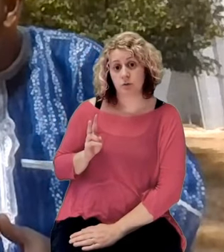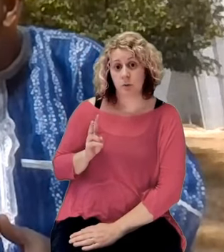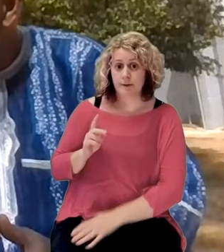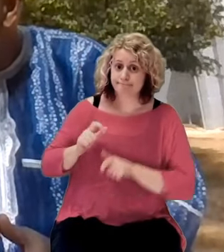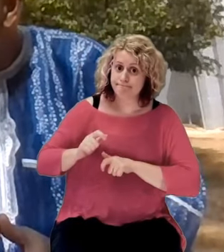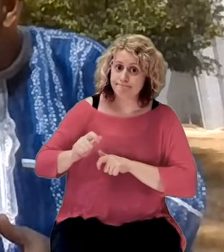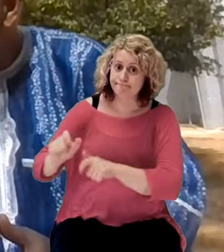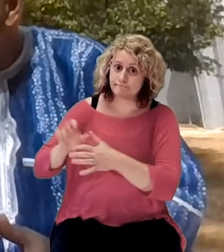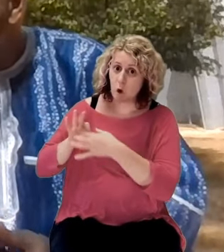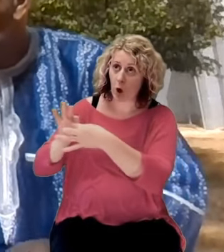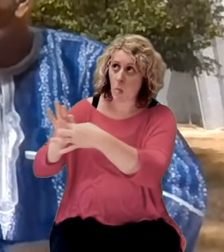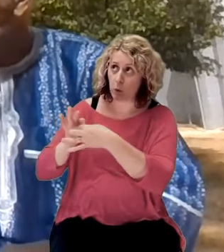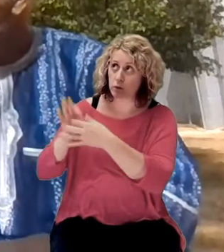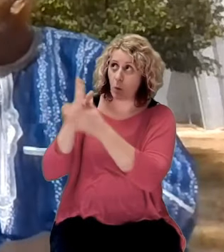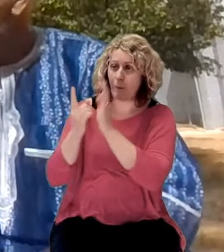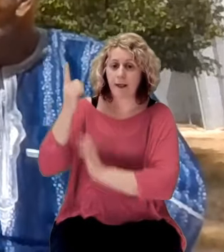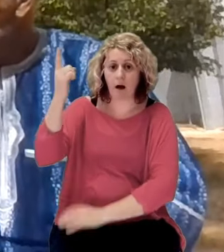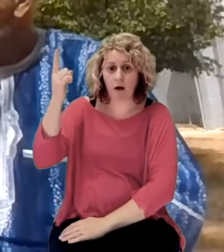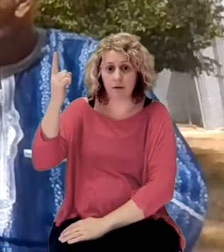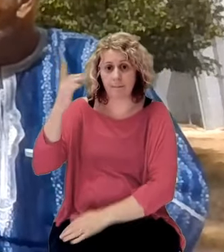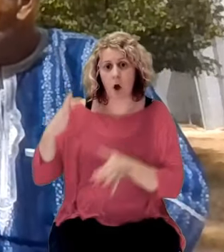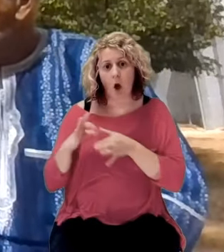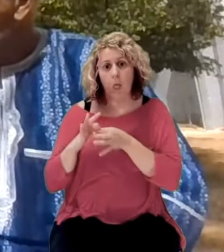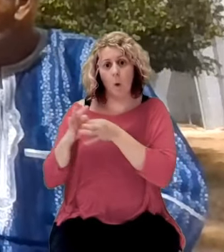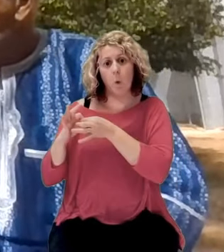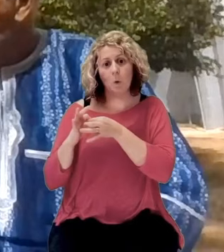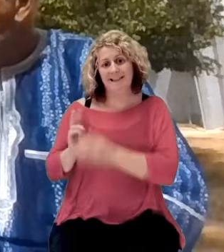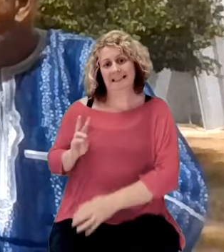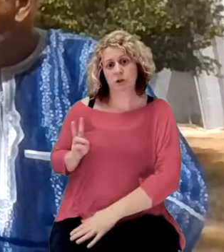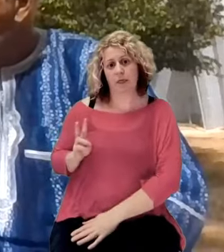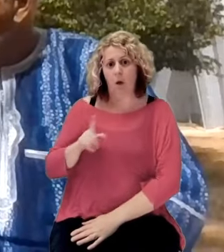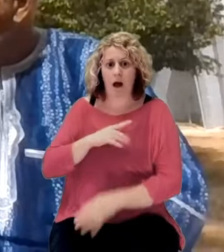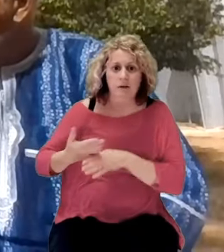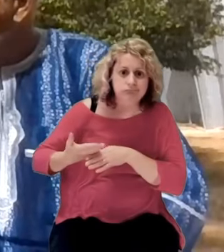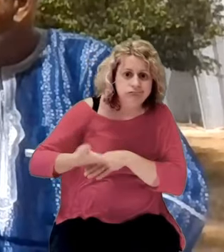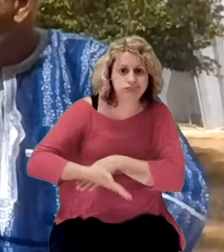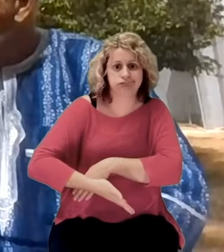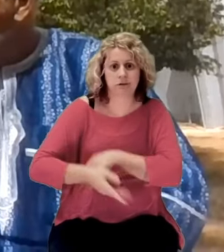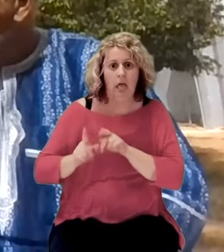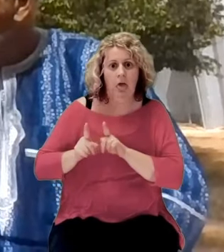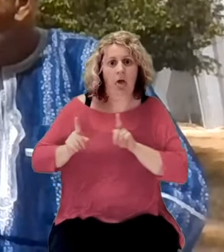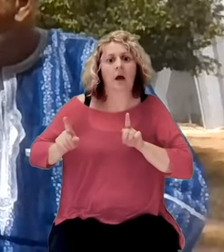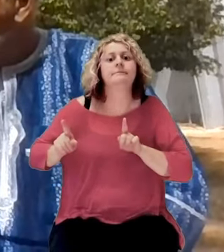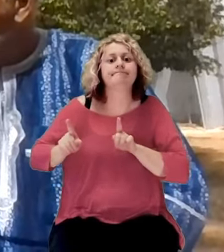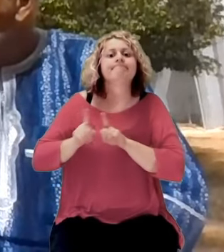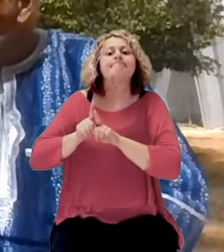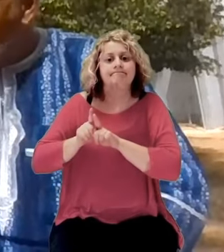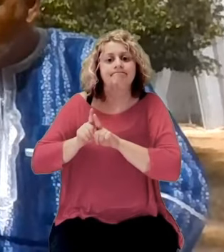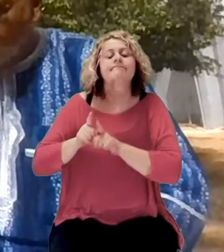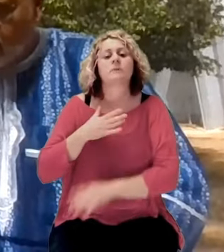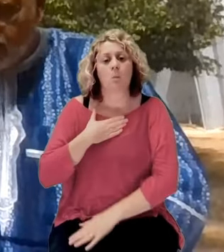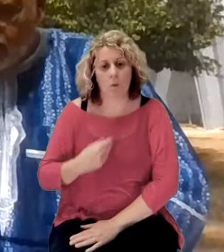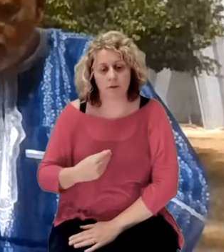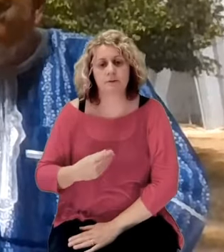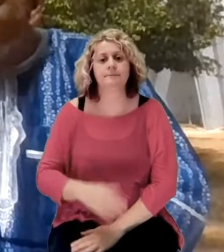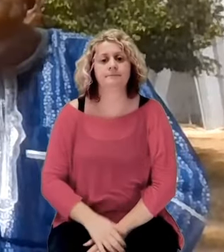to remain close to God and close to each other in the midst of busyness.